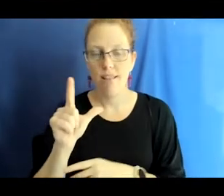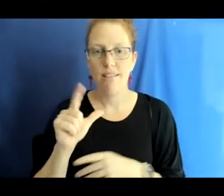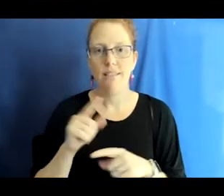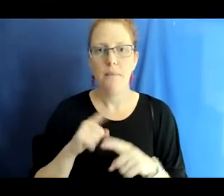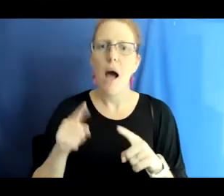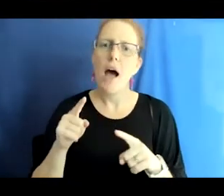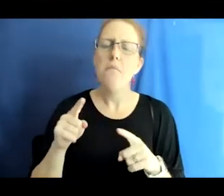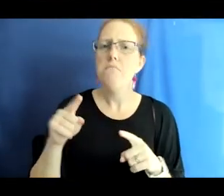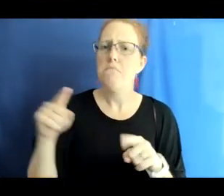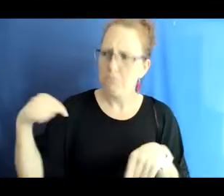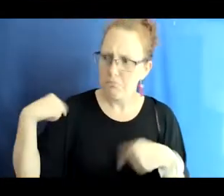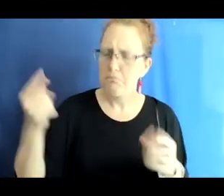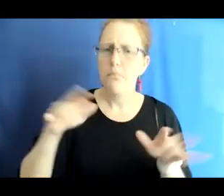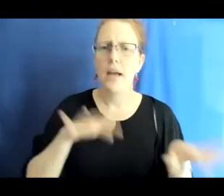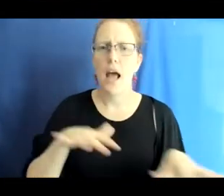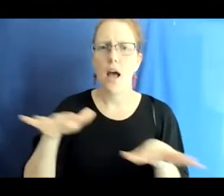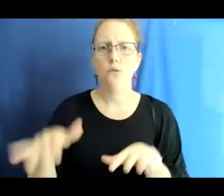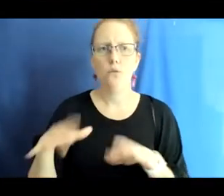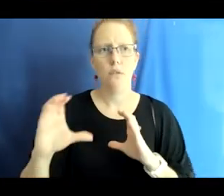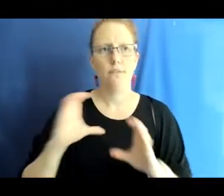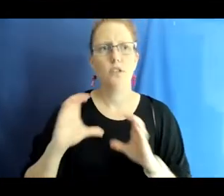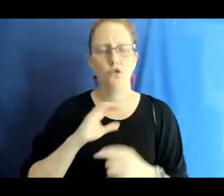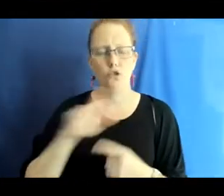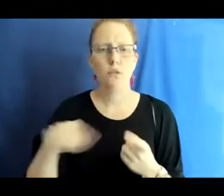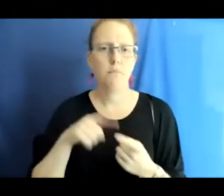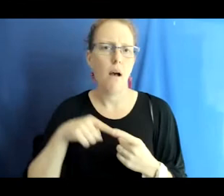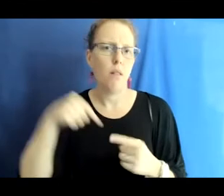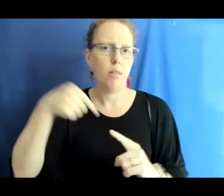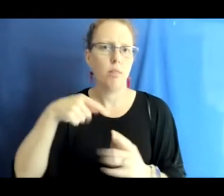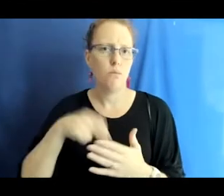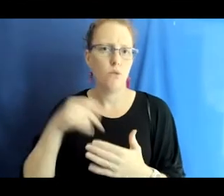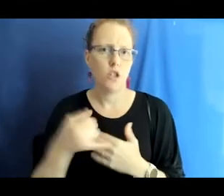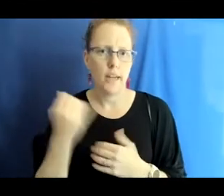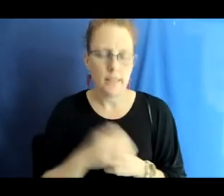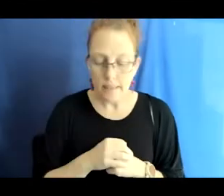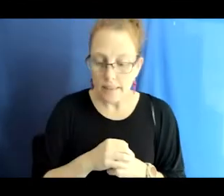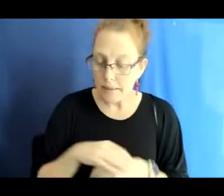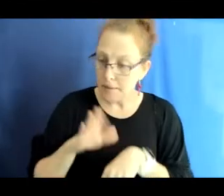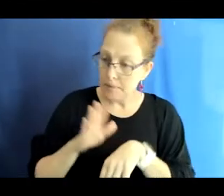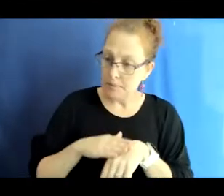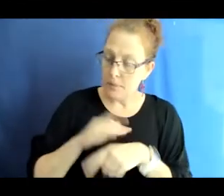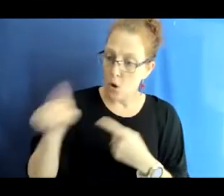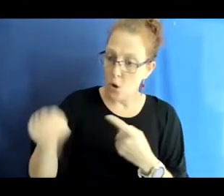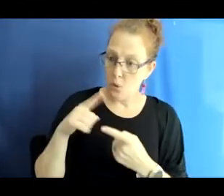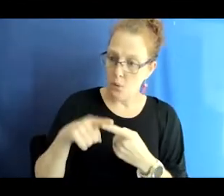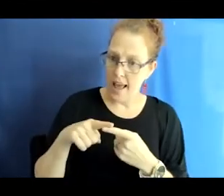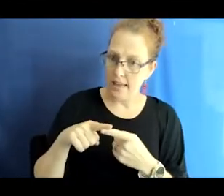years. So when did you actually talk about doing it and start doing the project? How long has it